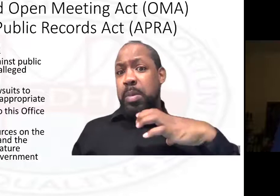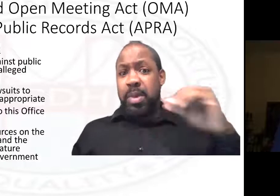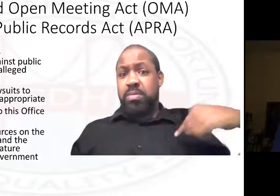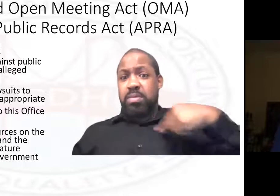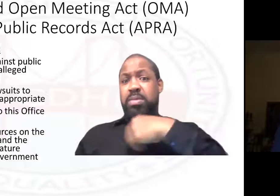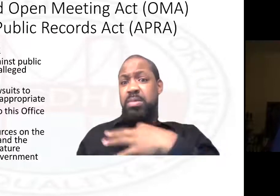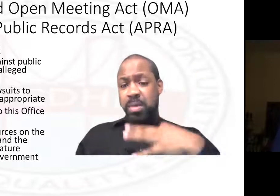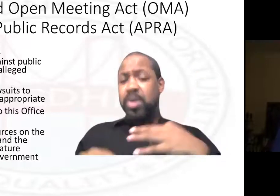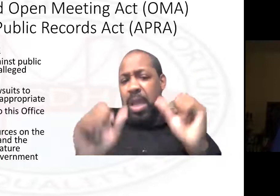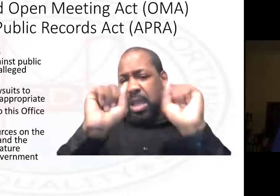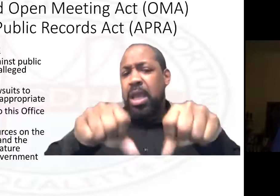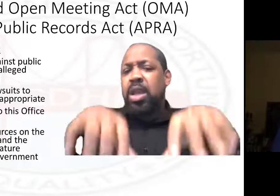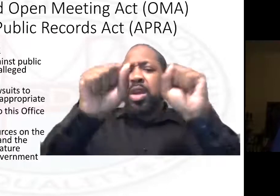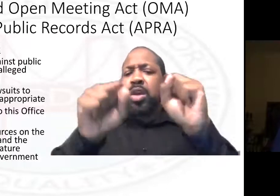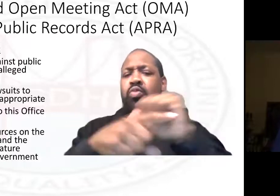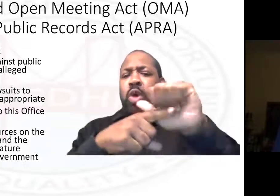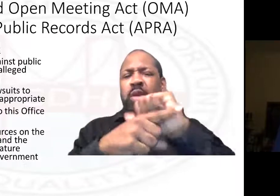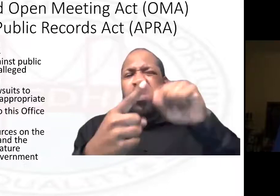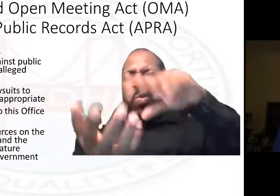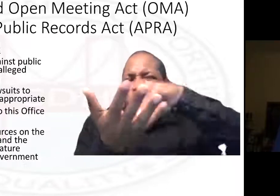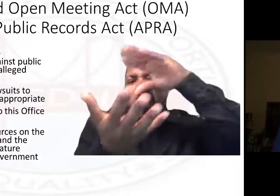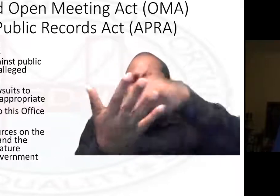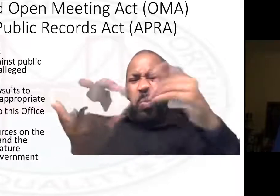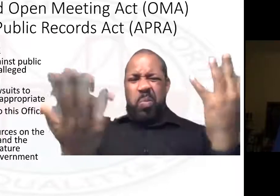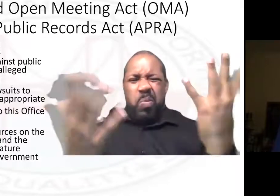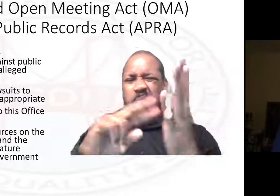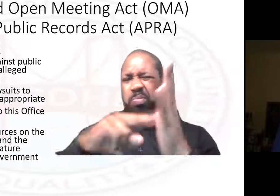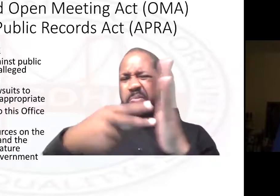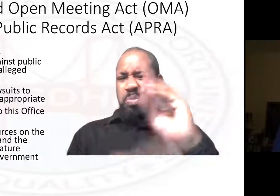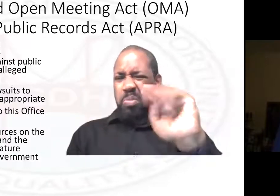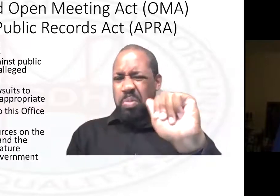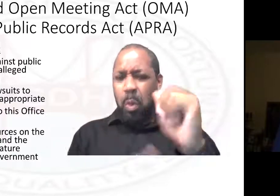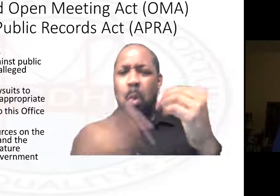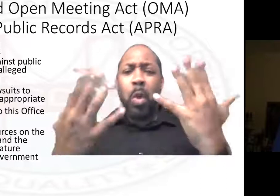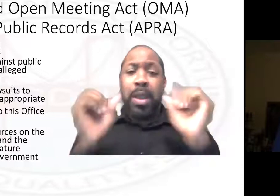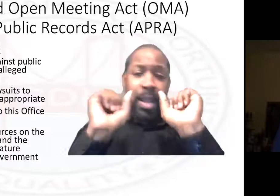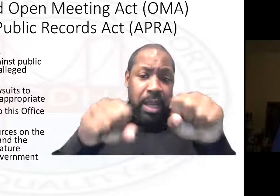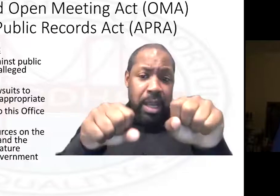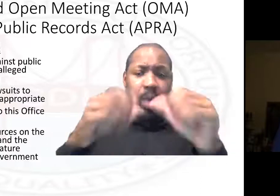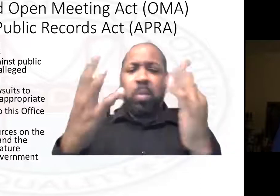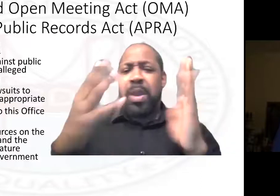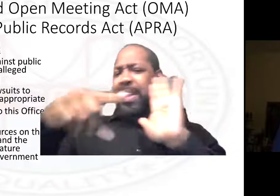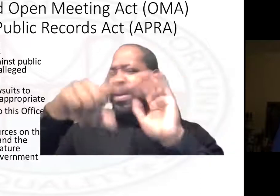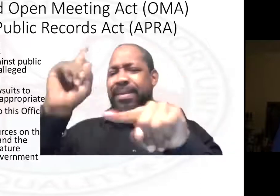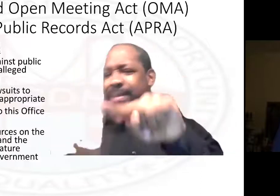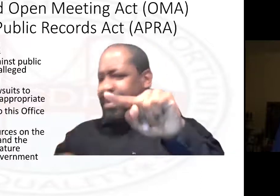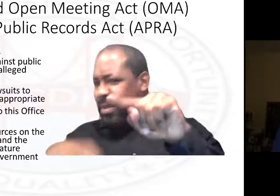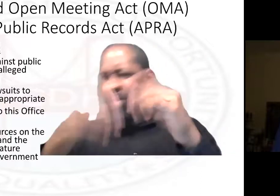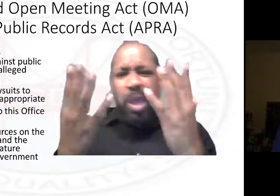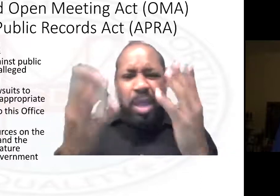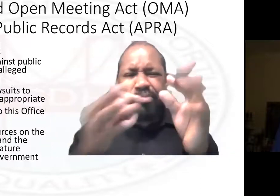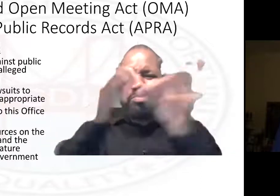Basically, we the different committees, the different staff, the commissioners can learn more about the